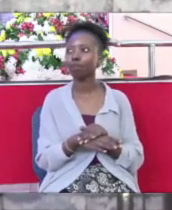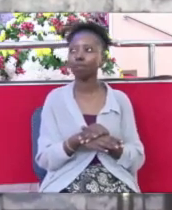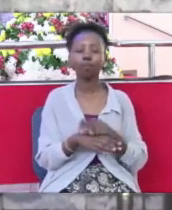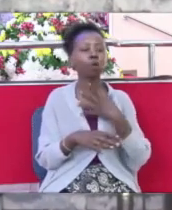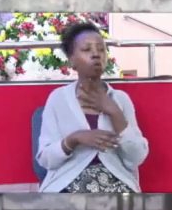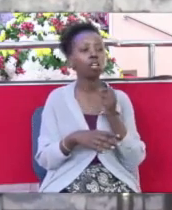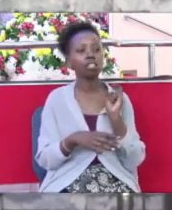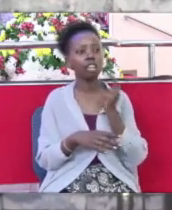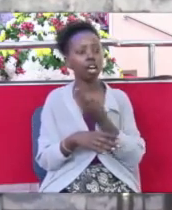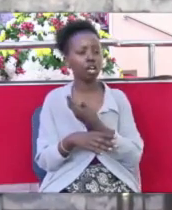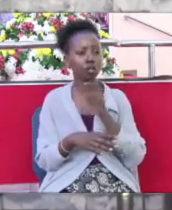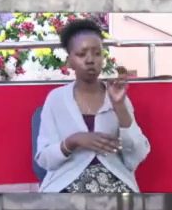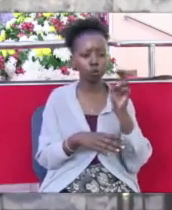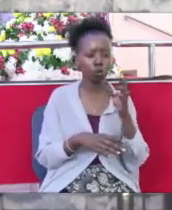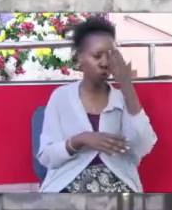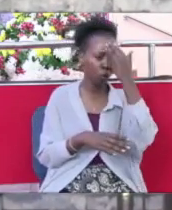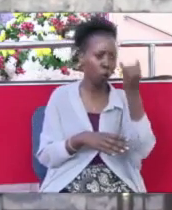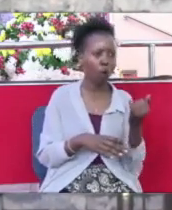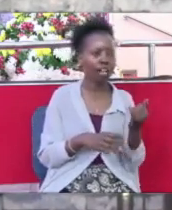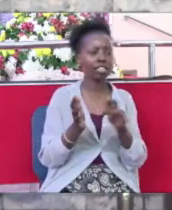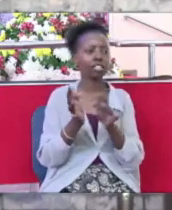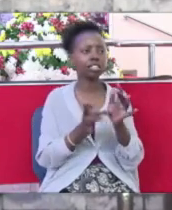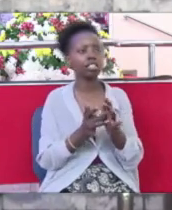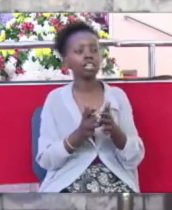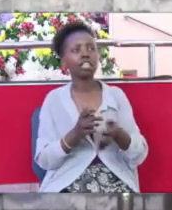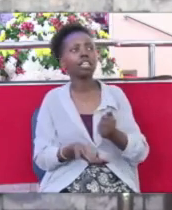at why God's help is like no other.